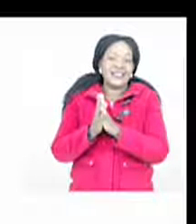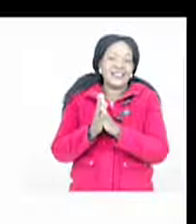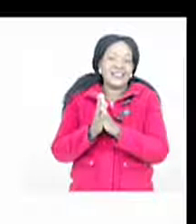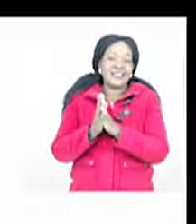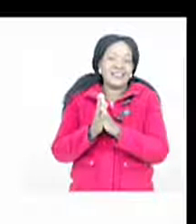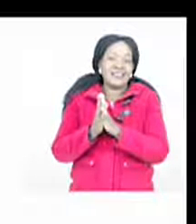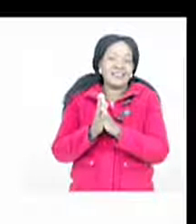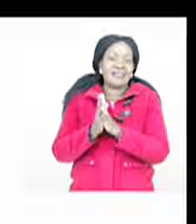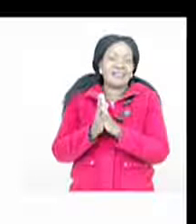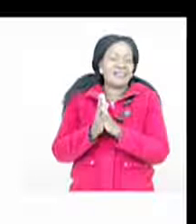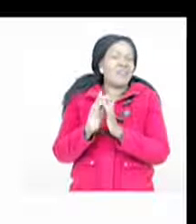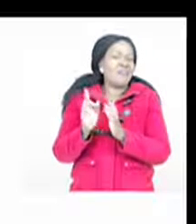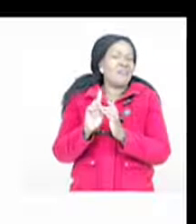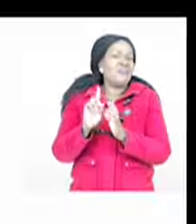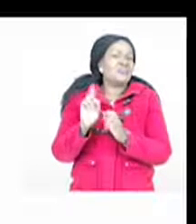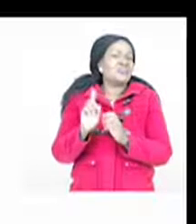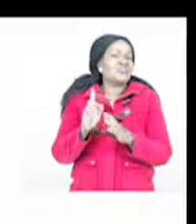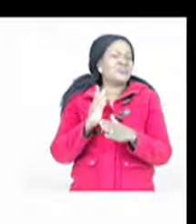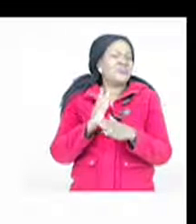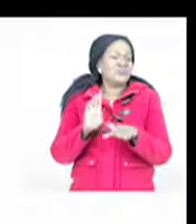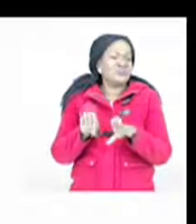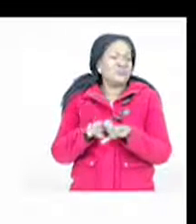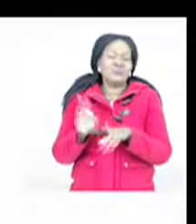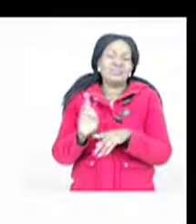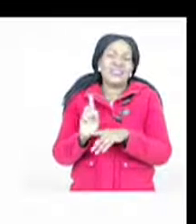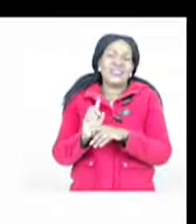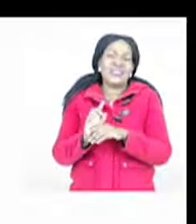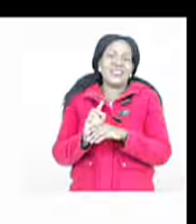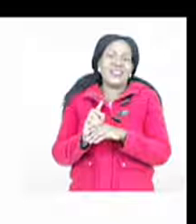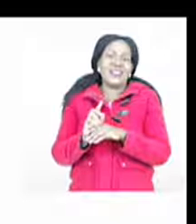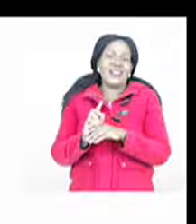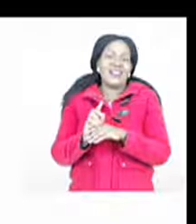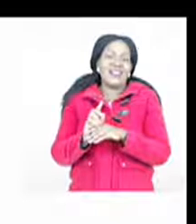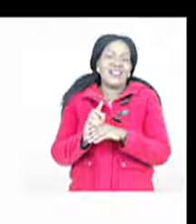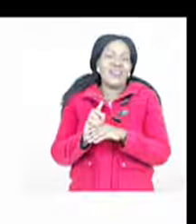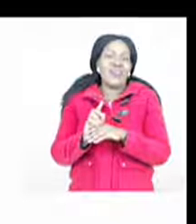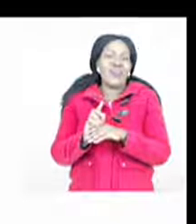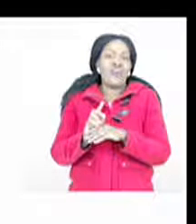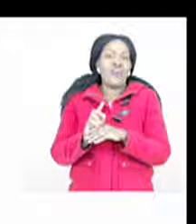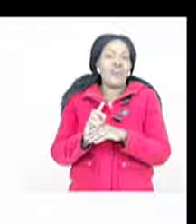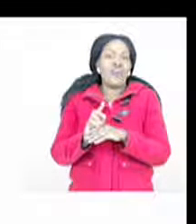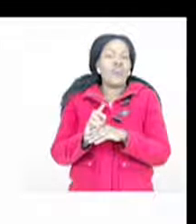What do they want us to do there? Oh, they say we must draw the